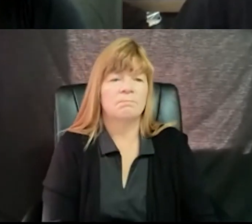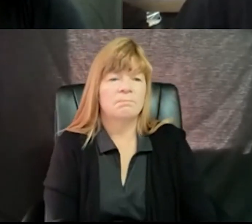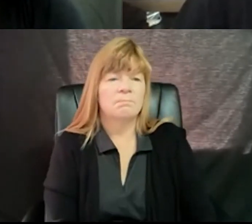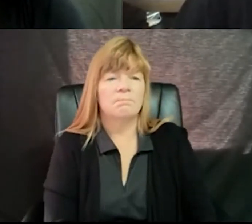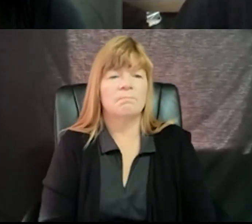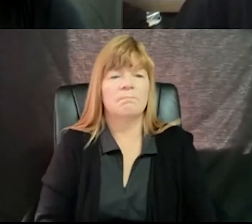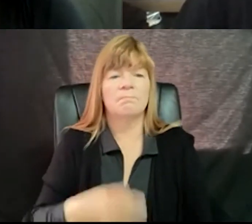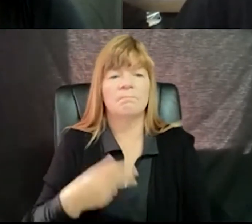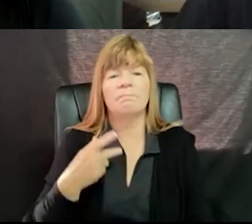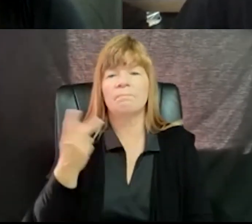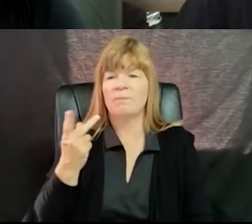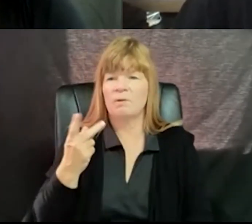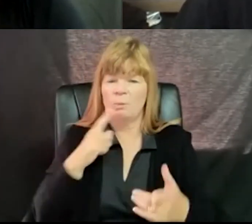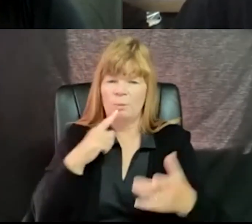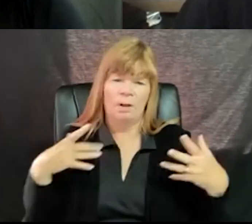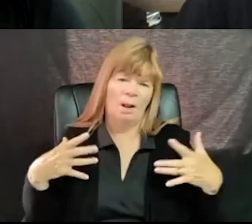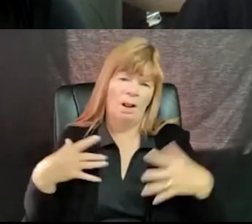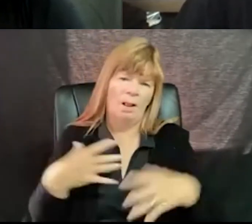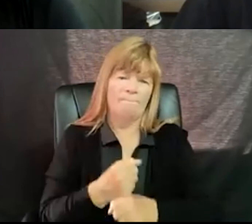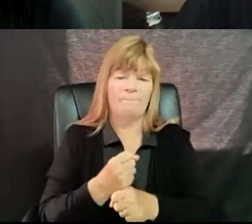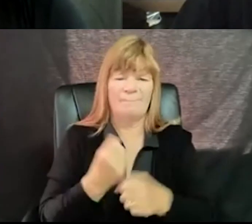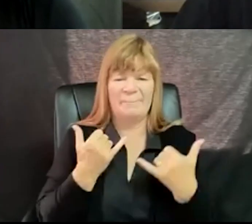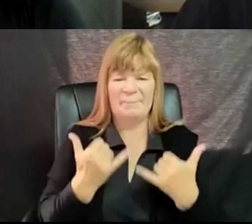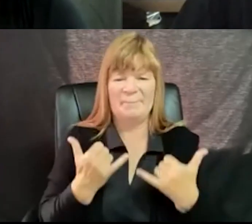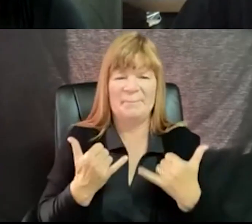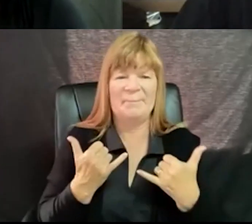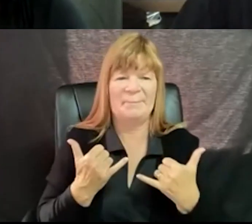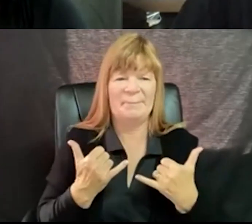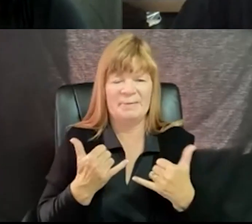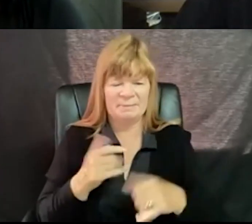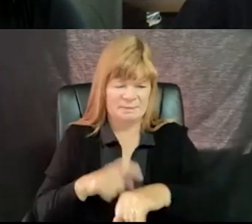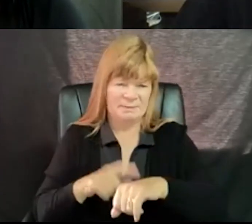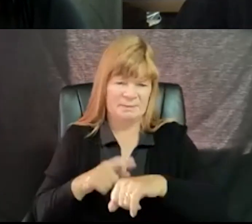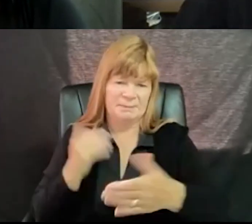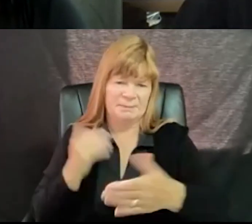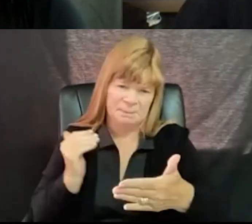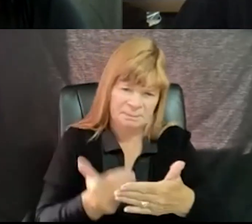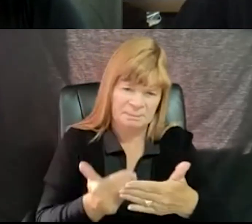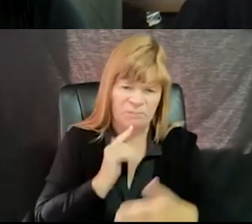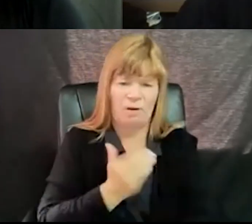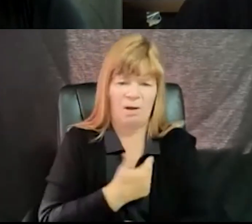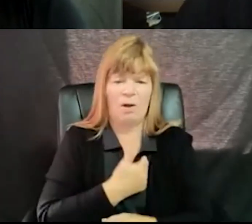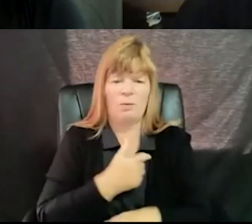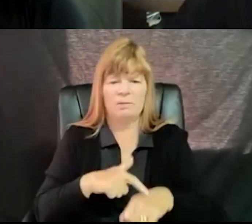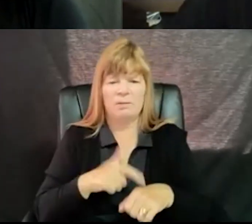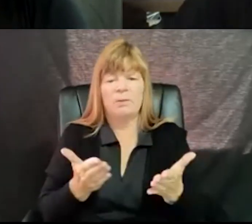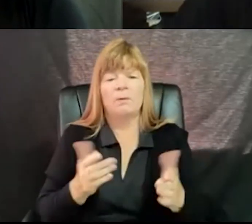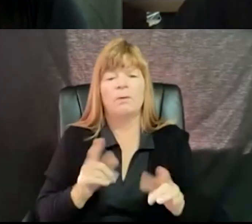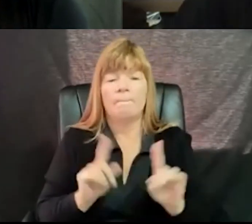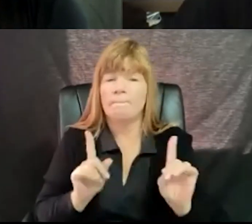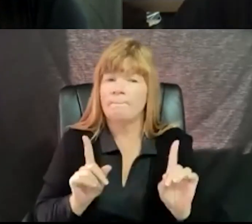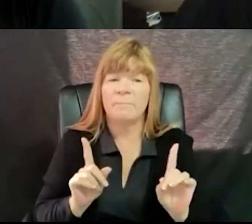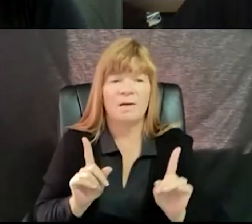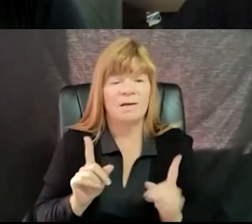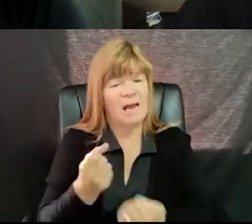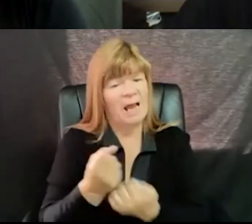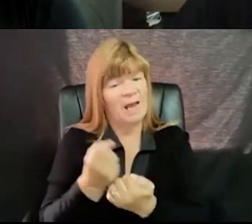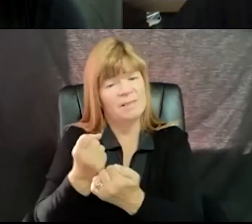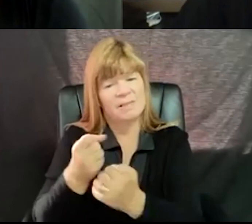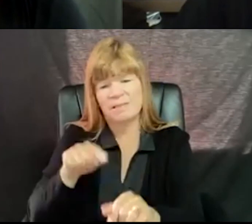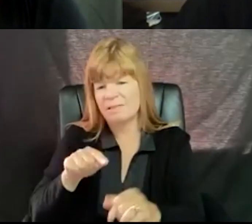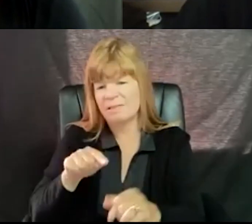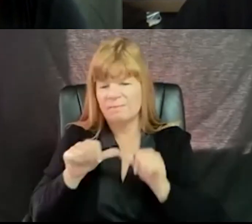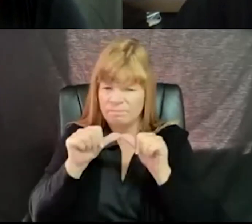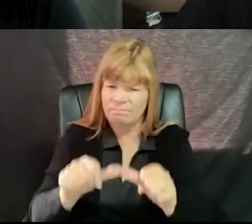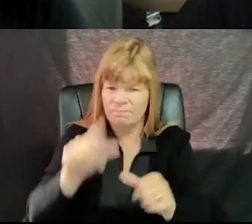Lori and I are going to wrap up here because we're getting close on time too. Basically, advocacy is a lifelong